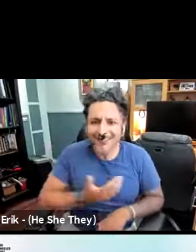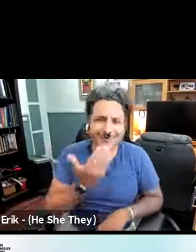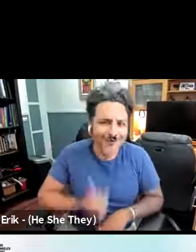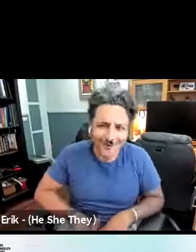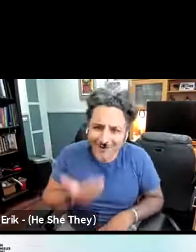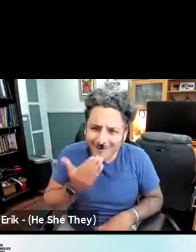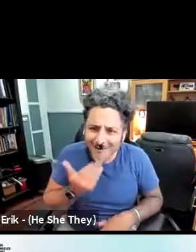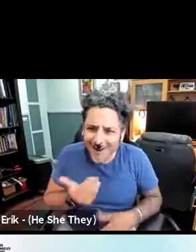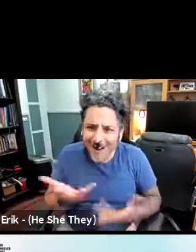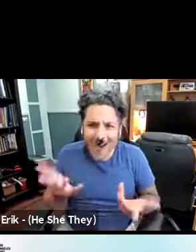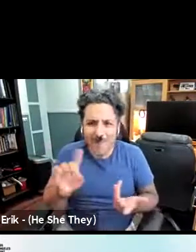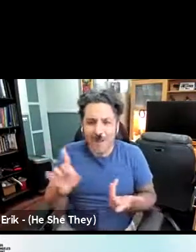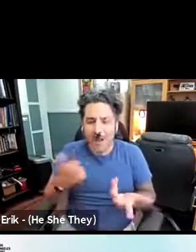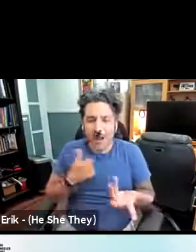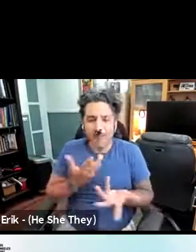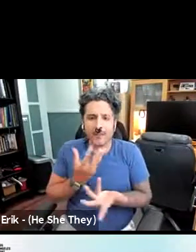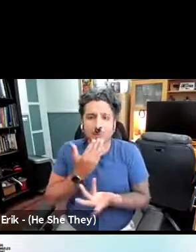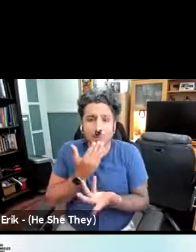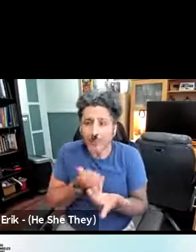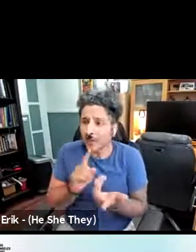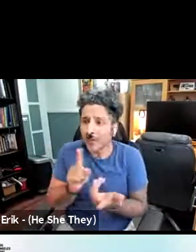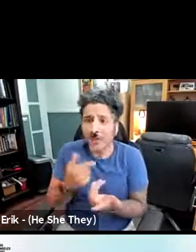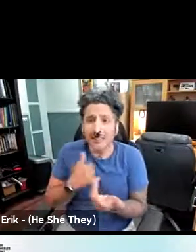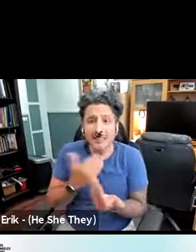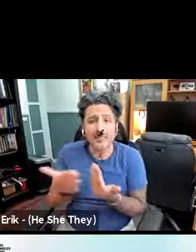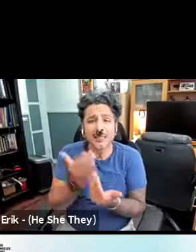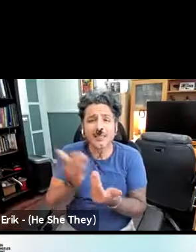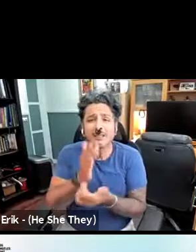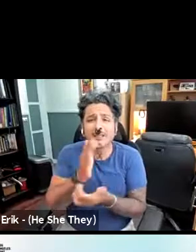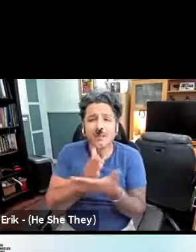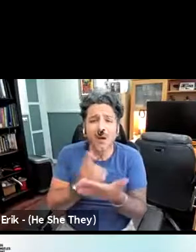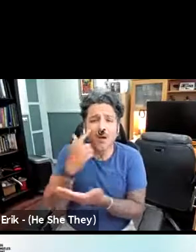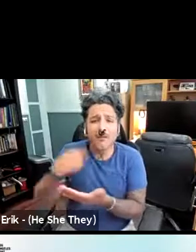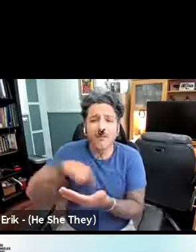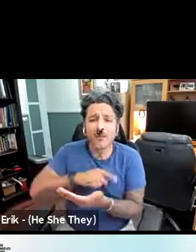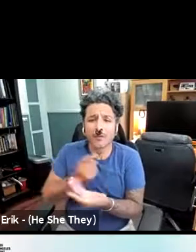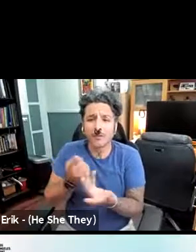sugar part? The sweet, where is the easy part?